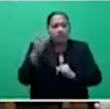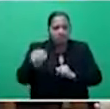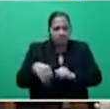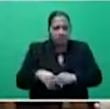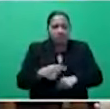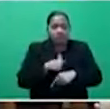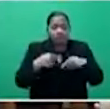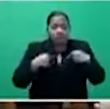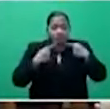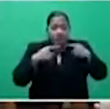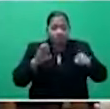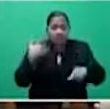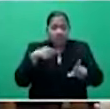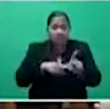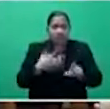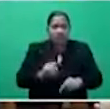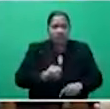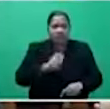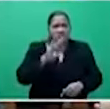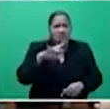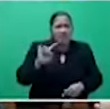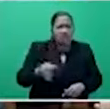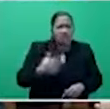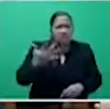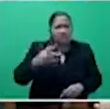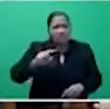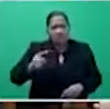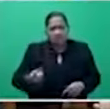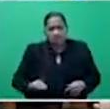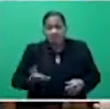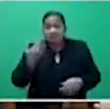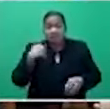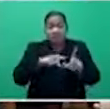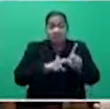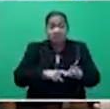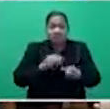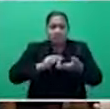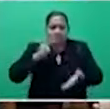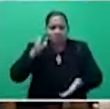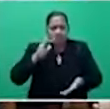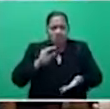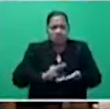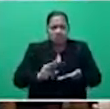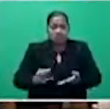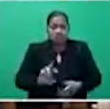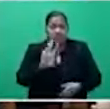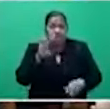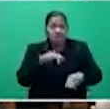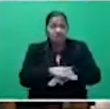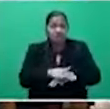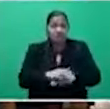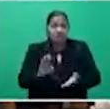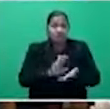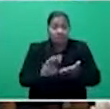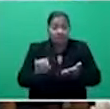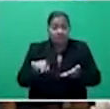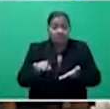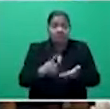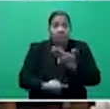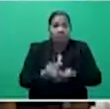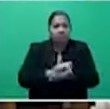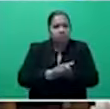had 5,000, 10,000, 15,000. Last year we increased the sum. So within 3 months, the fund finished. It meant